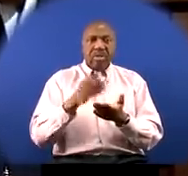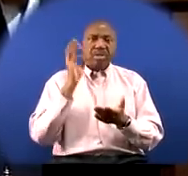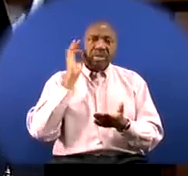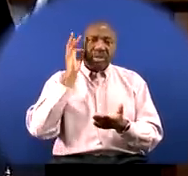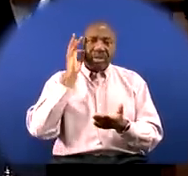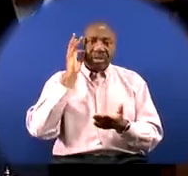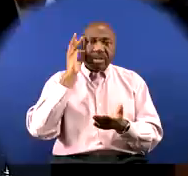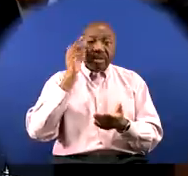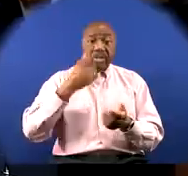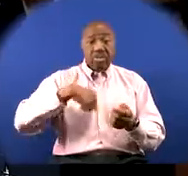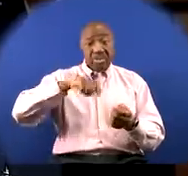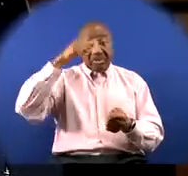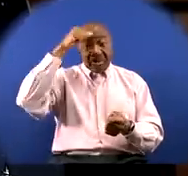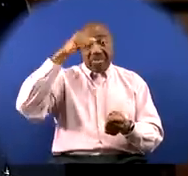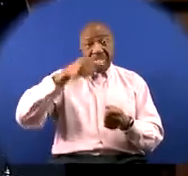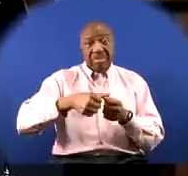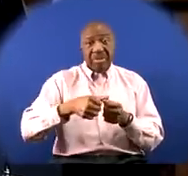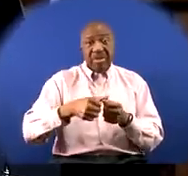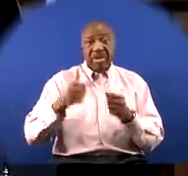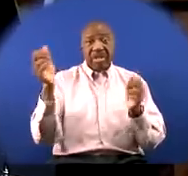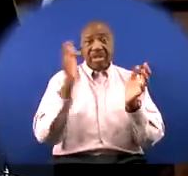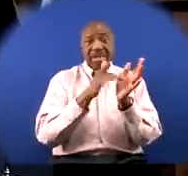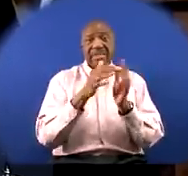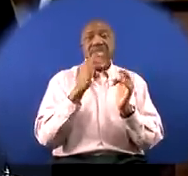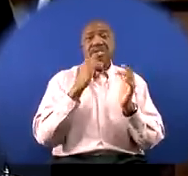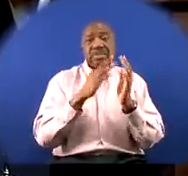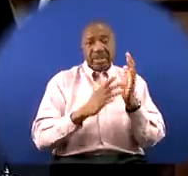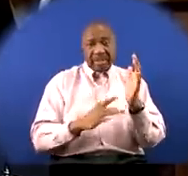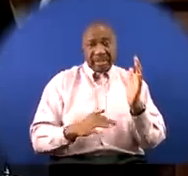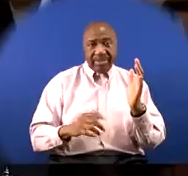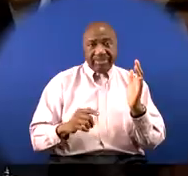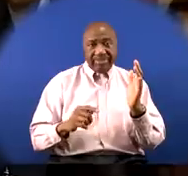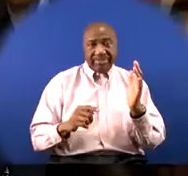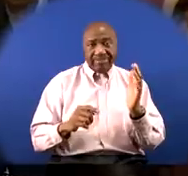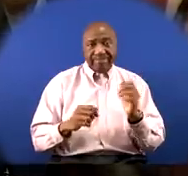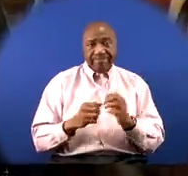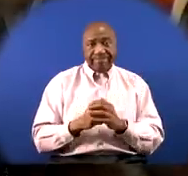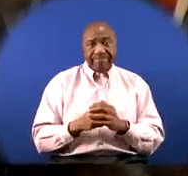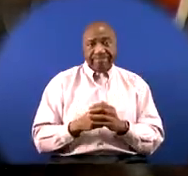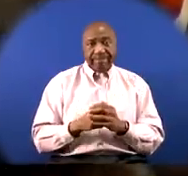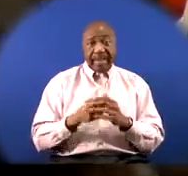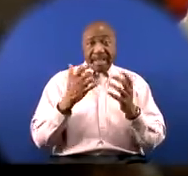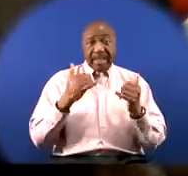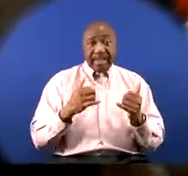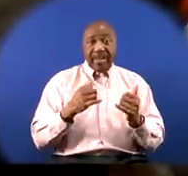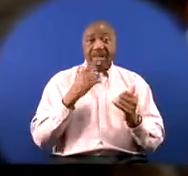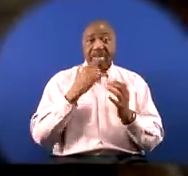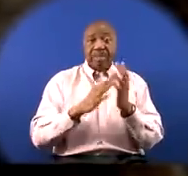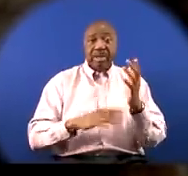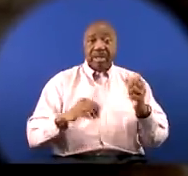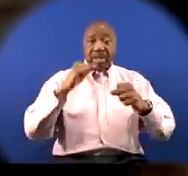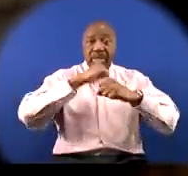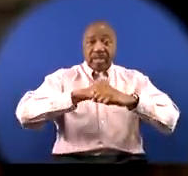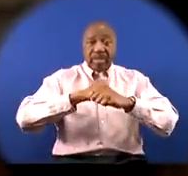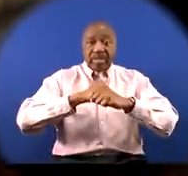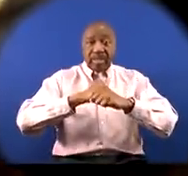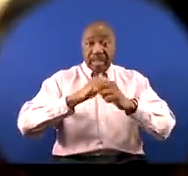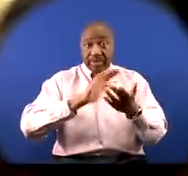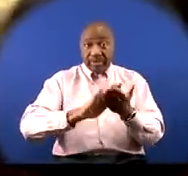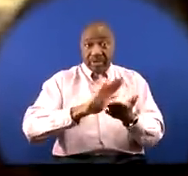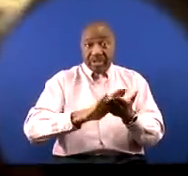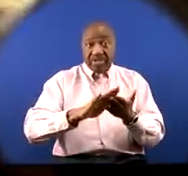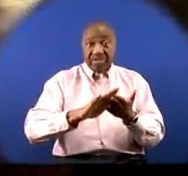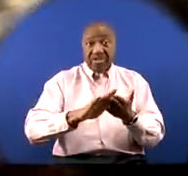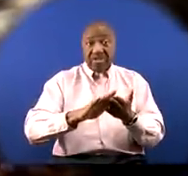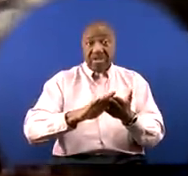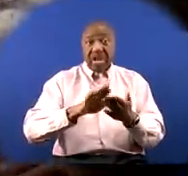remember that Jesus Christ shed his blood. Now his blood both covers and cleanses all of